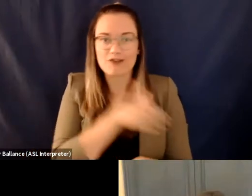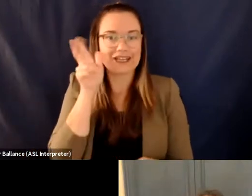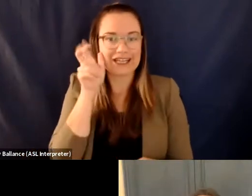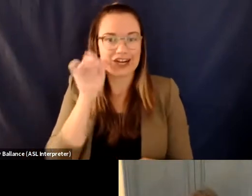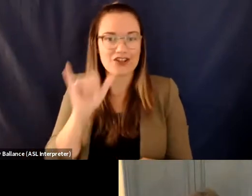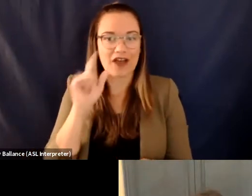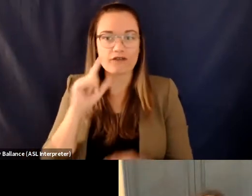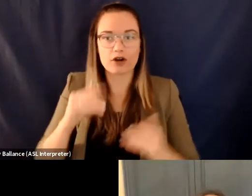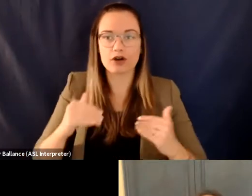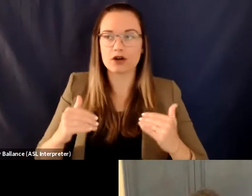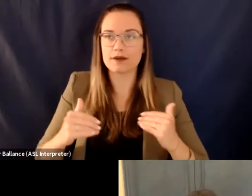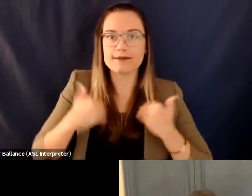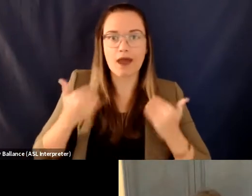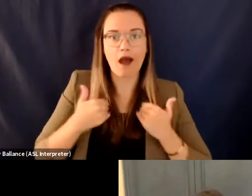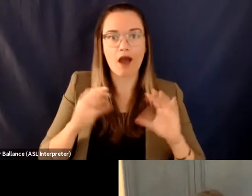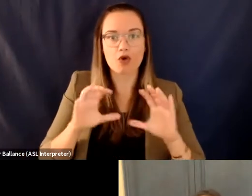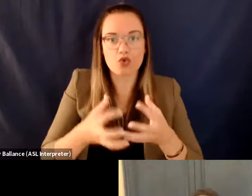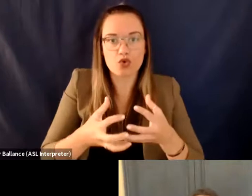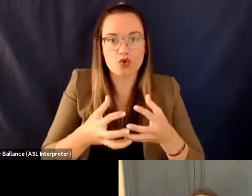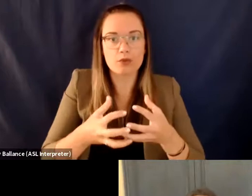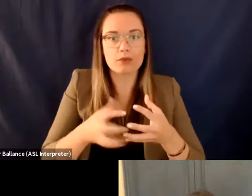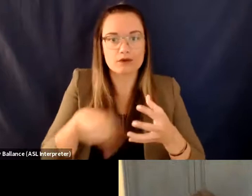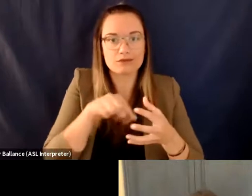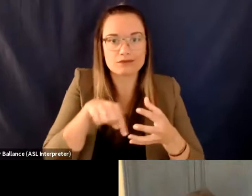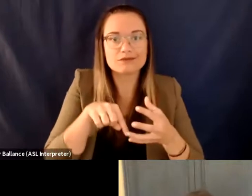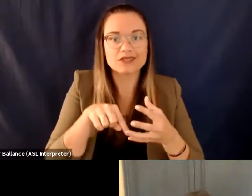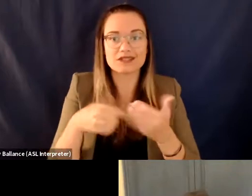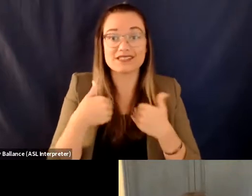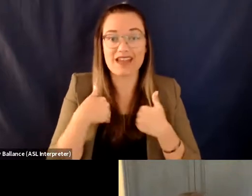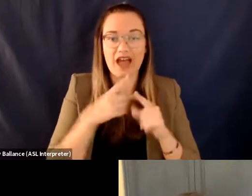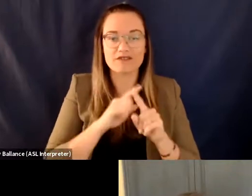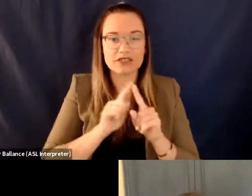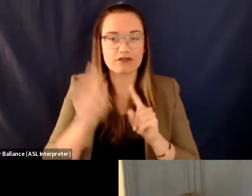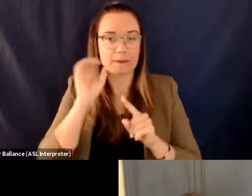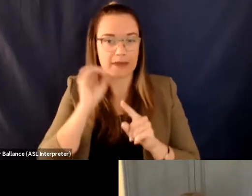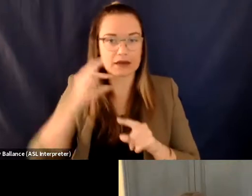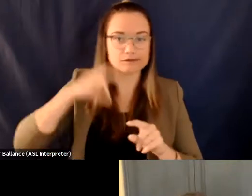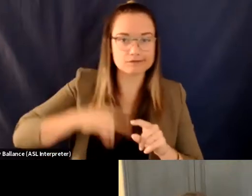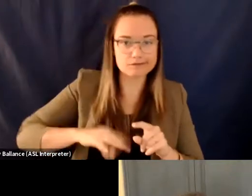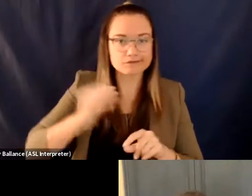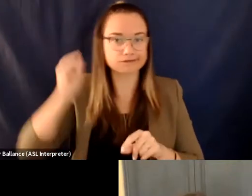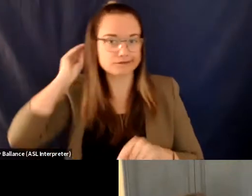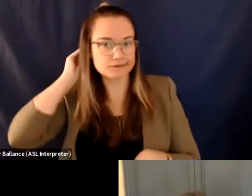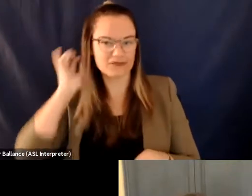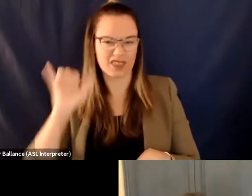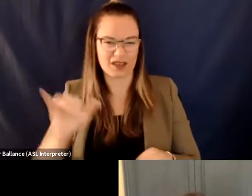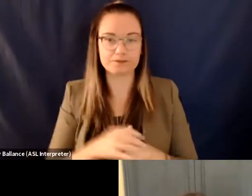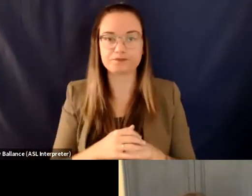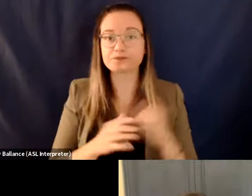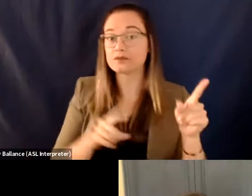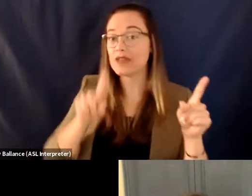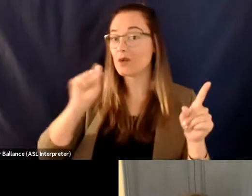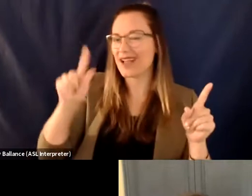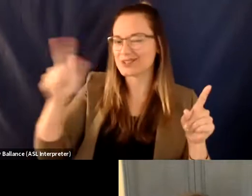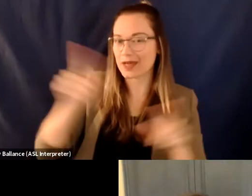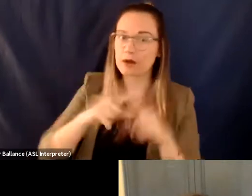young kind of group of guys, as different as they are, to all have these takeaways. All right, so I was going to ask you this later anyway, but let's